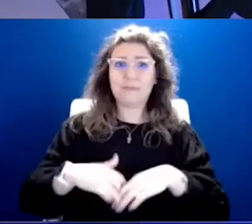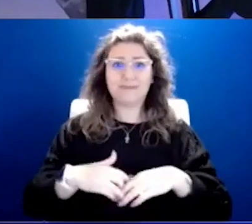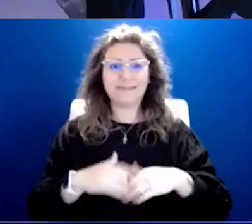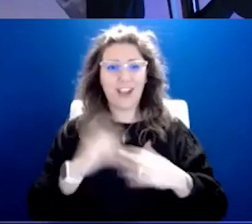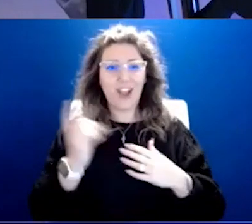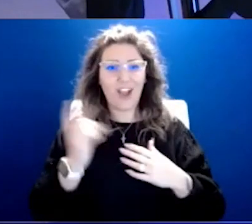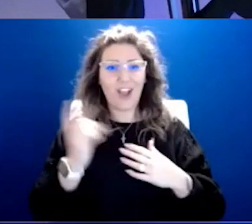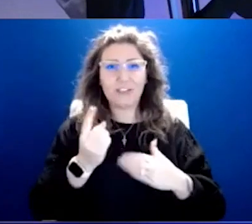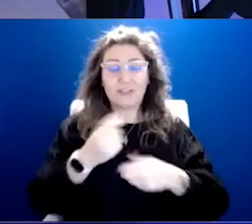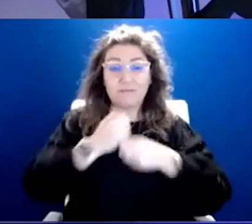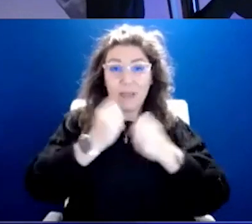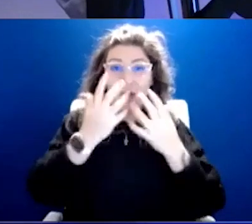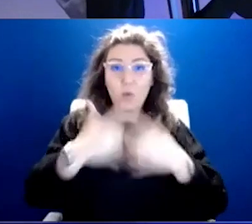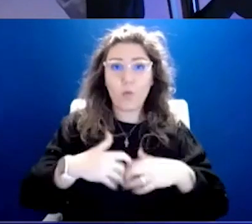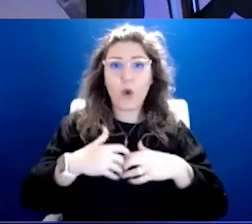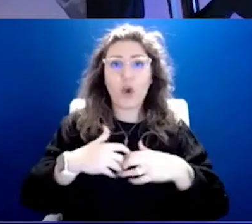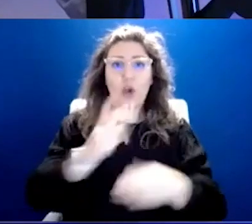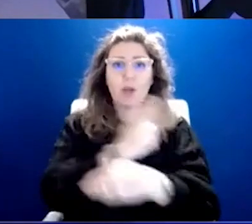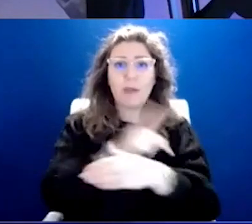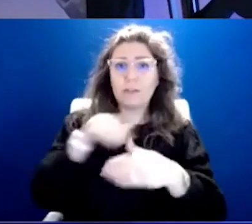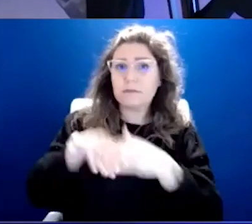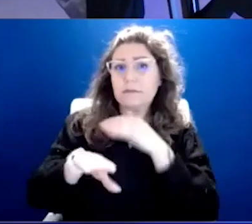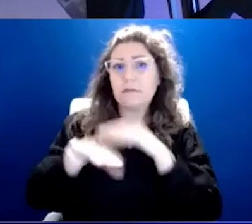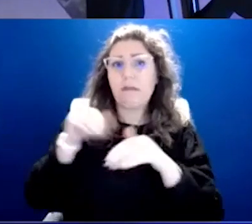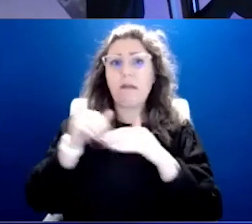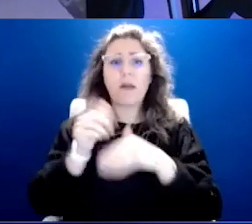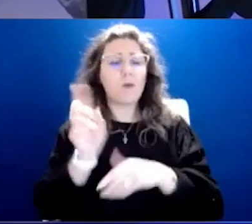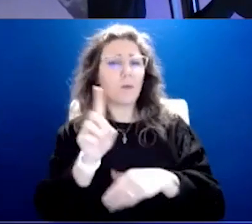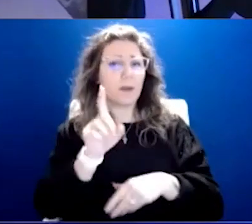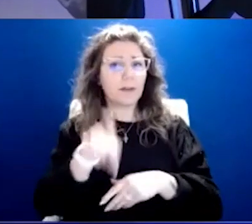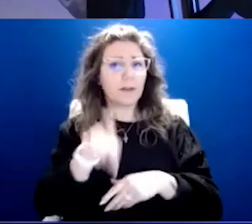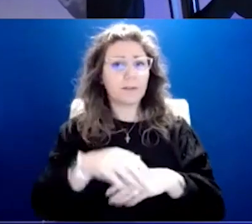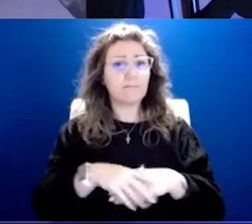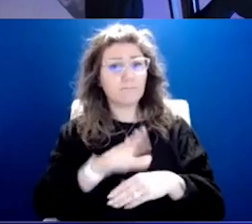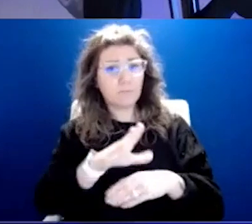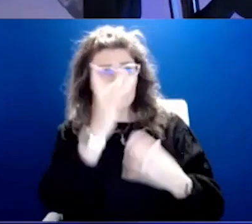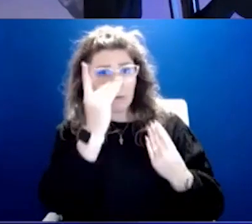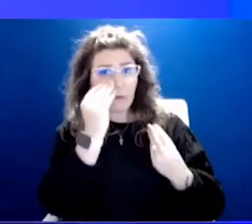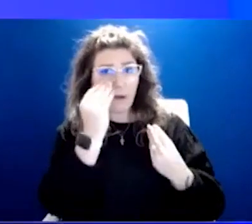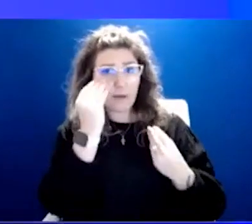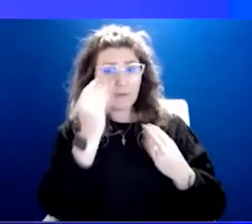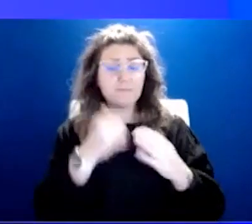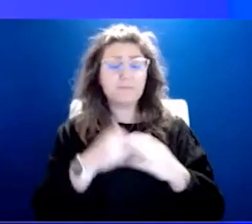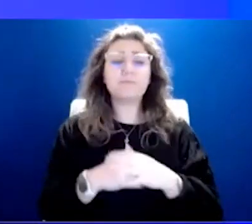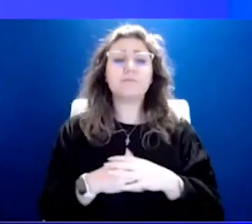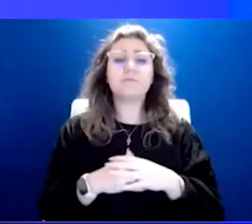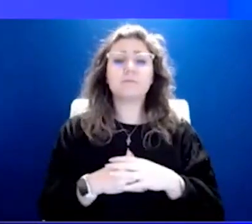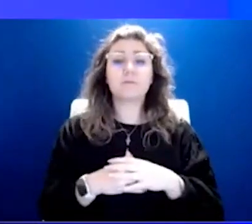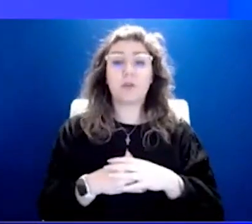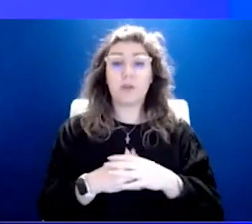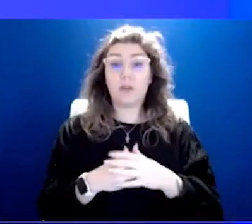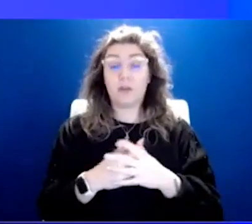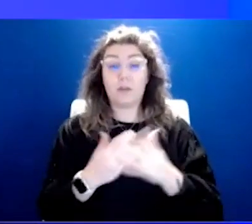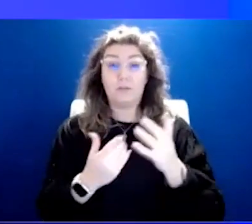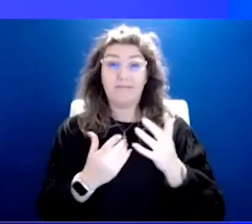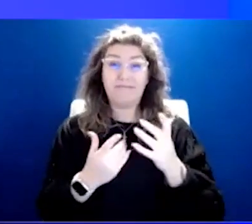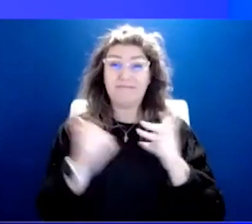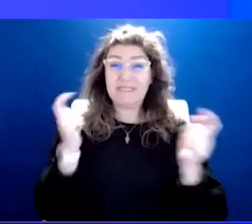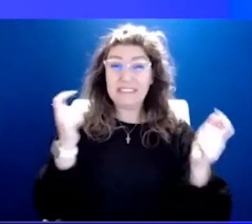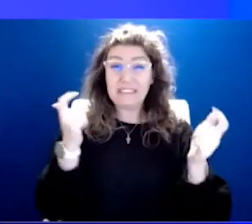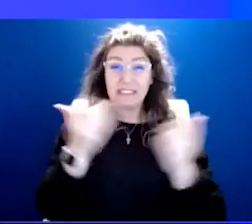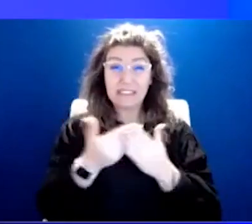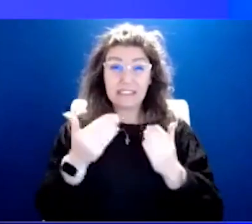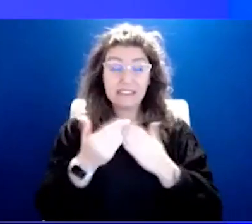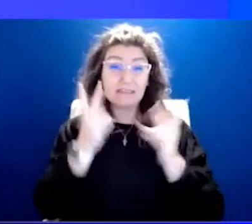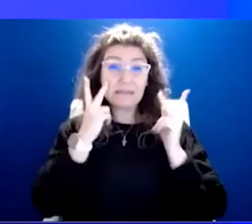work, getting patients in and out and where they need to be. Your thoughts, Dr. LeMaster? Well, I think that the main thing that we are seeing and that is an encouragement